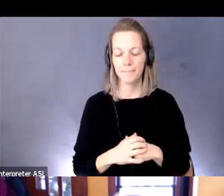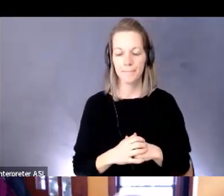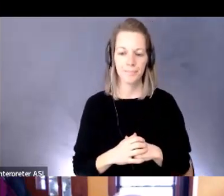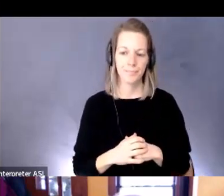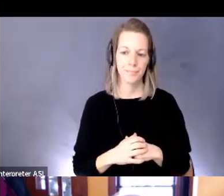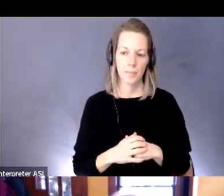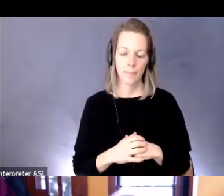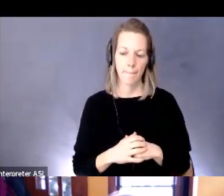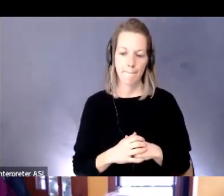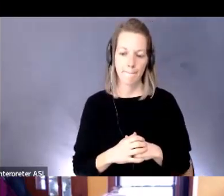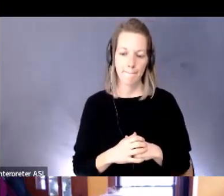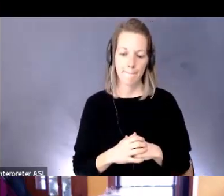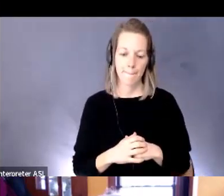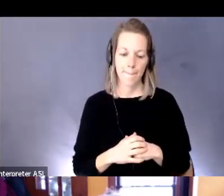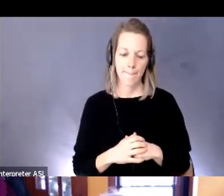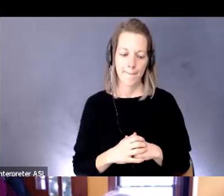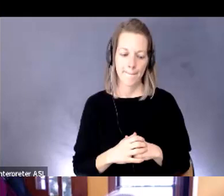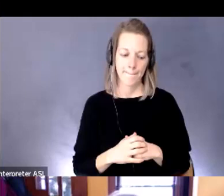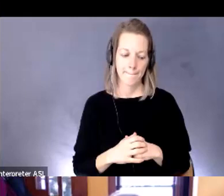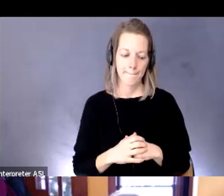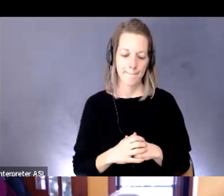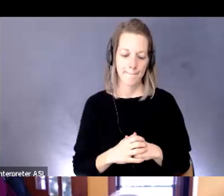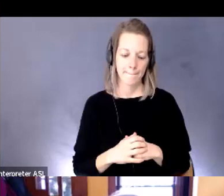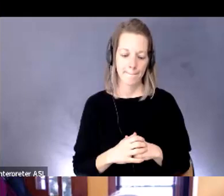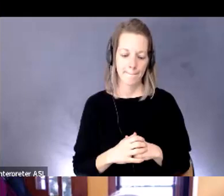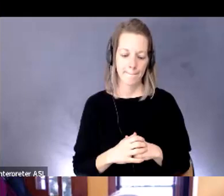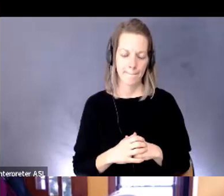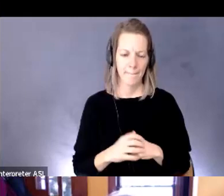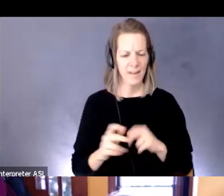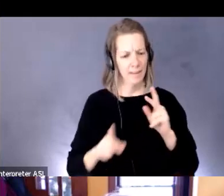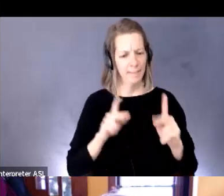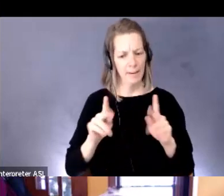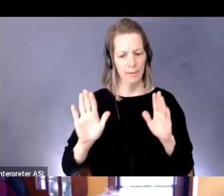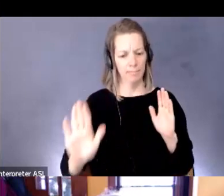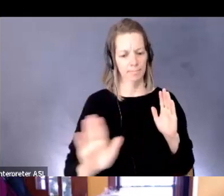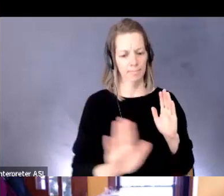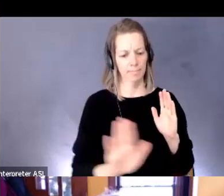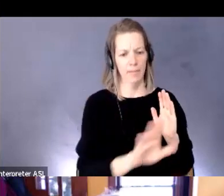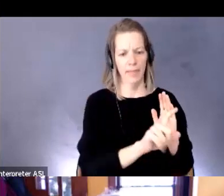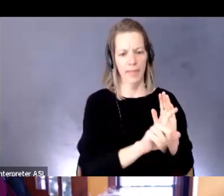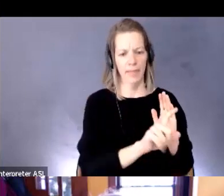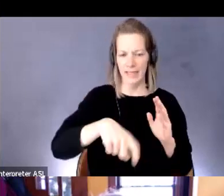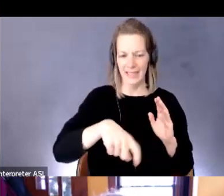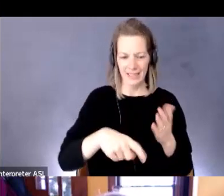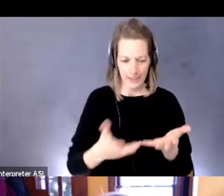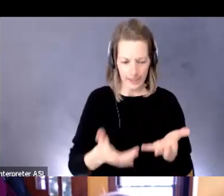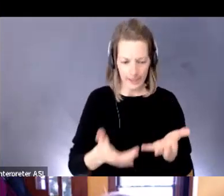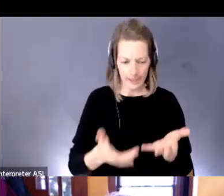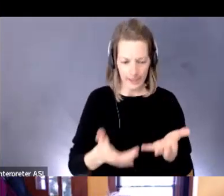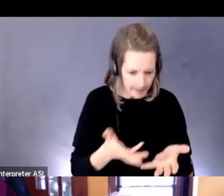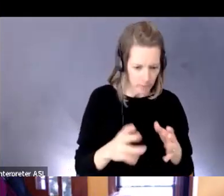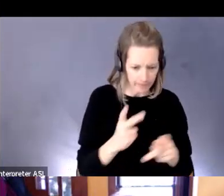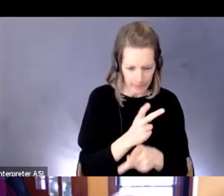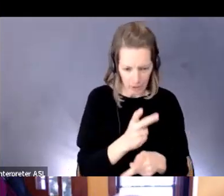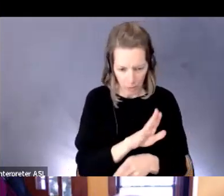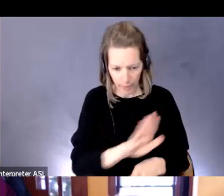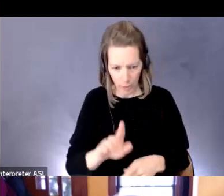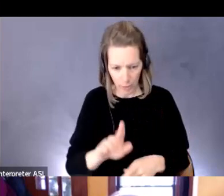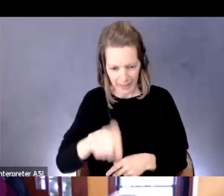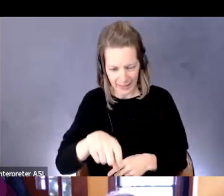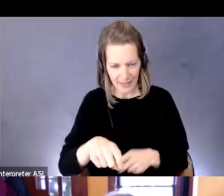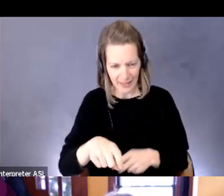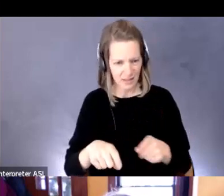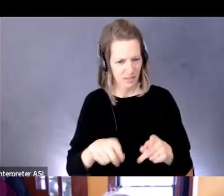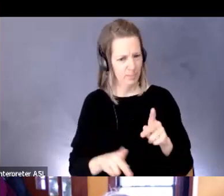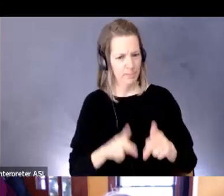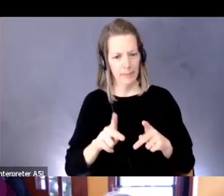have had in identifying the needs of people who can't communicate very well or